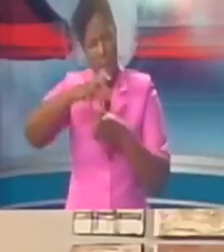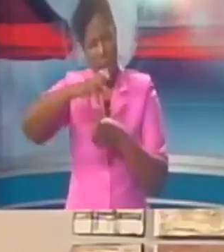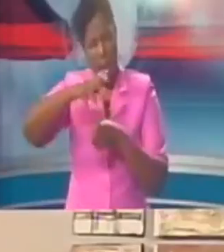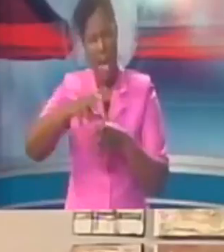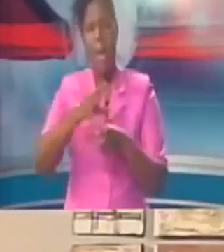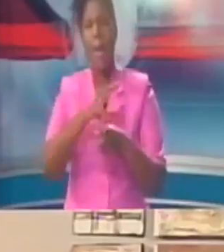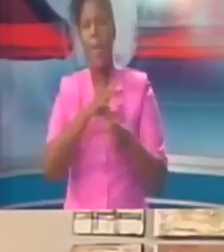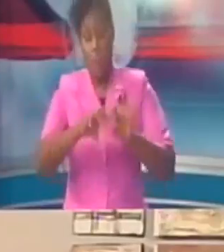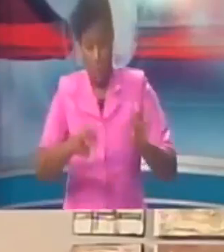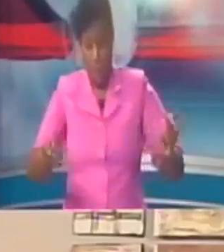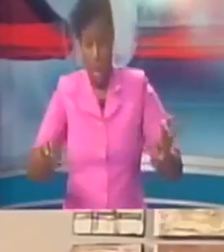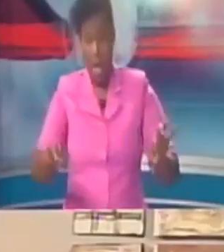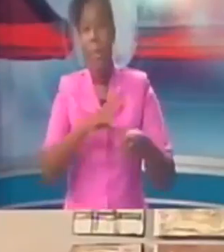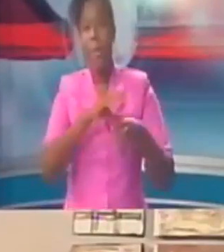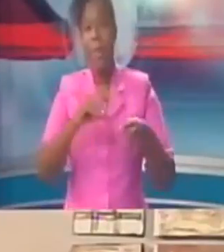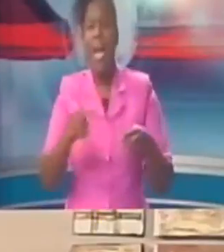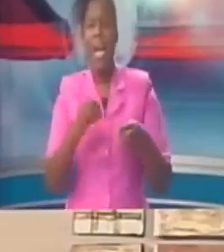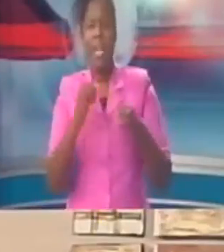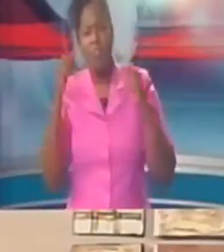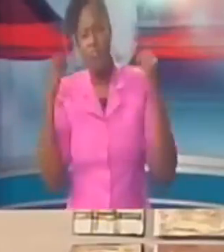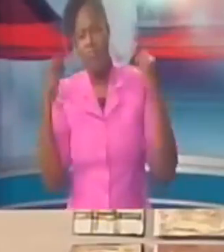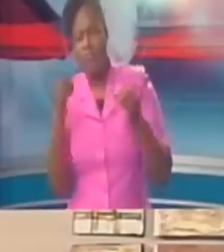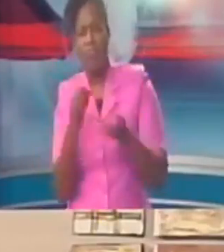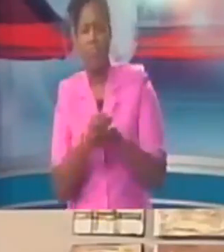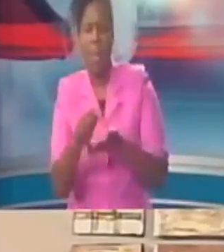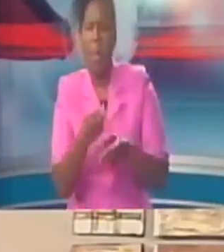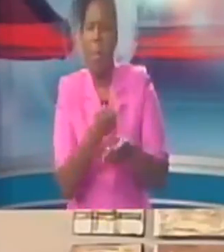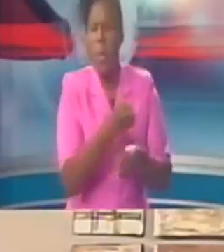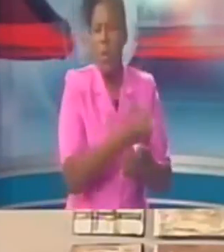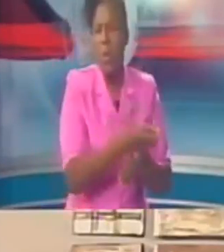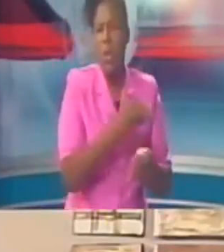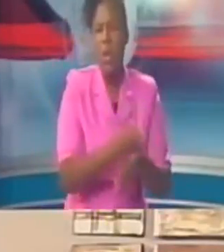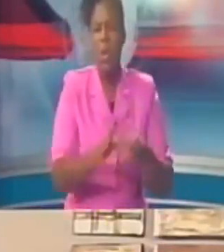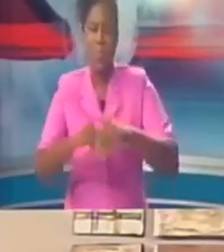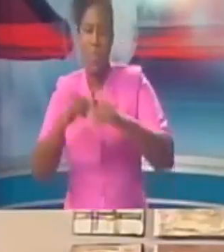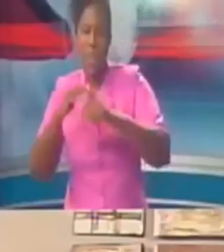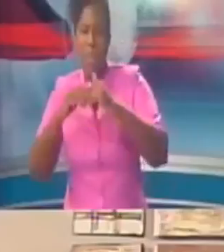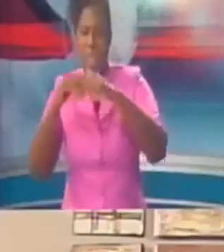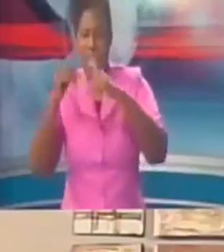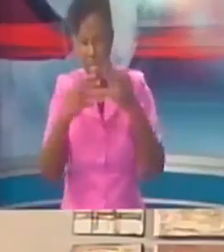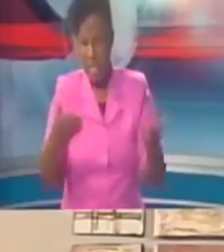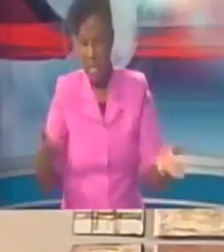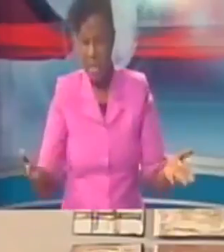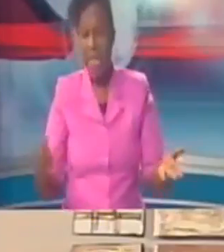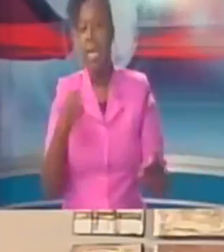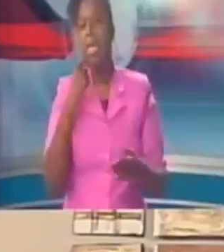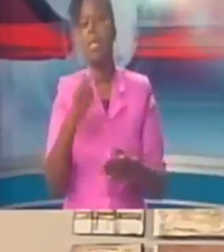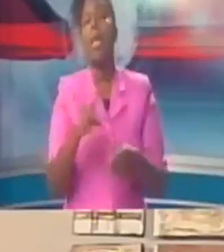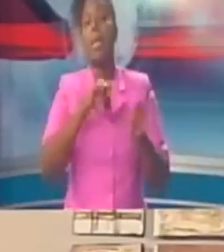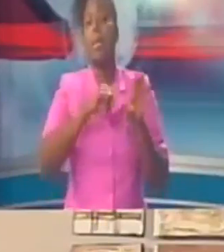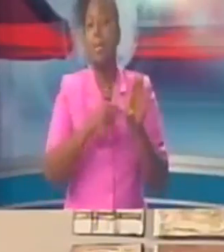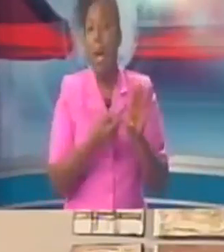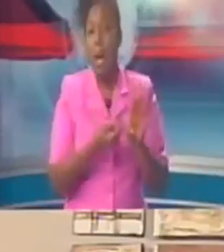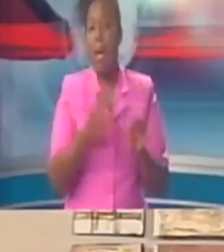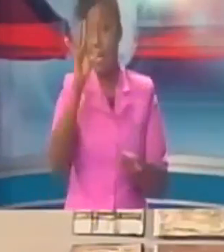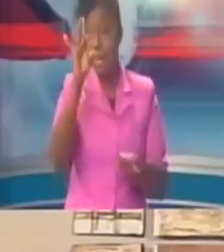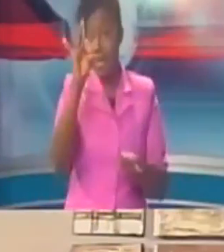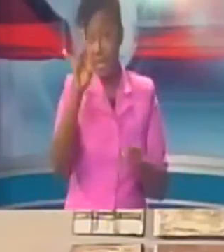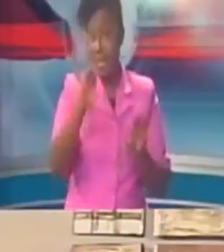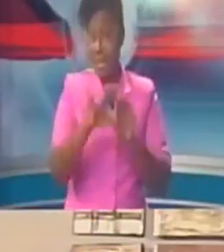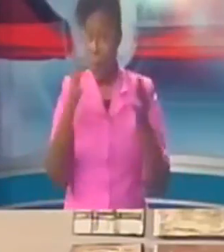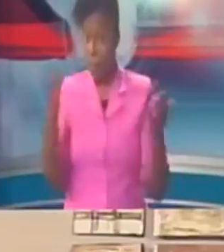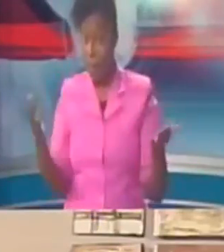Monday, a Thursday, and a Saturday from 8 a.m. to 12 noon. These